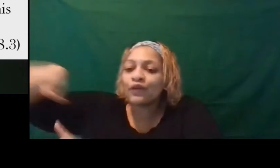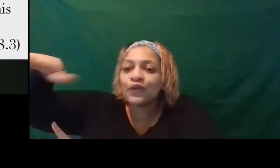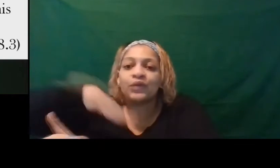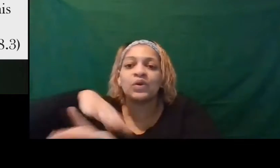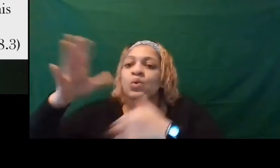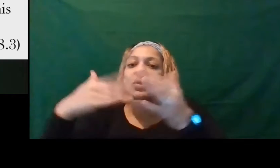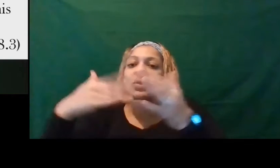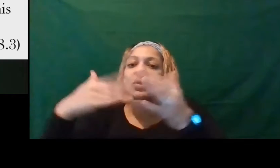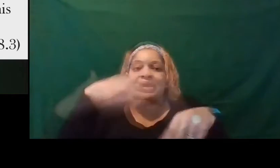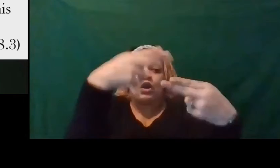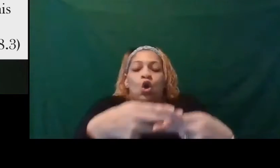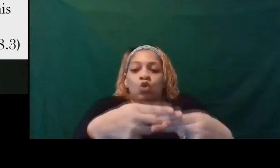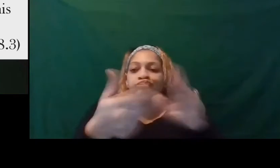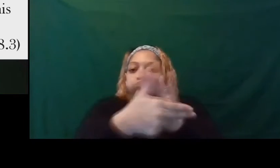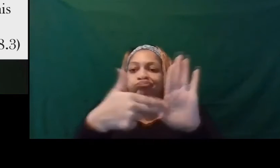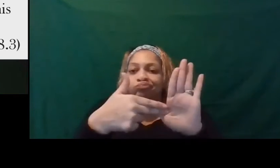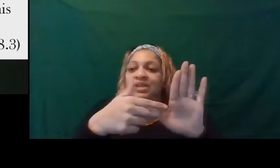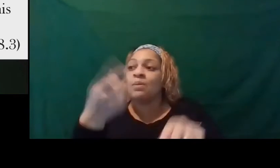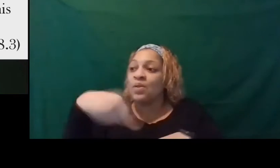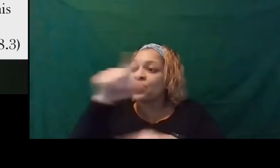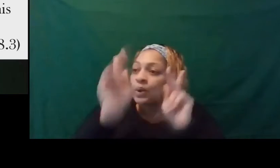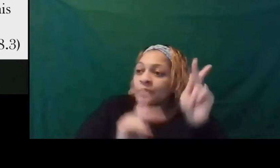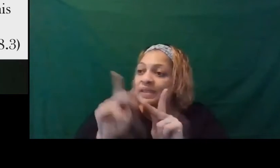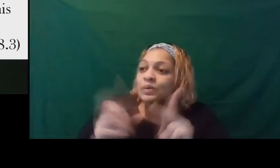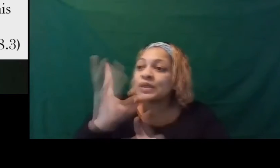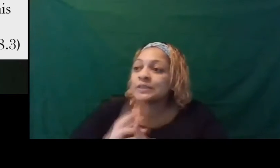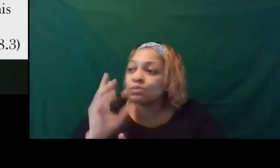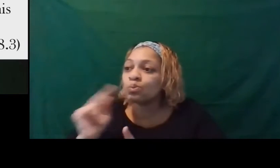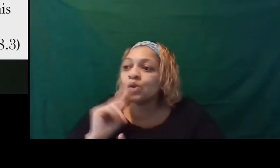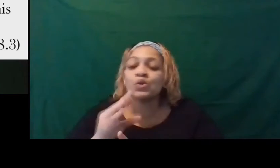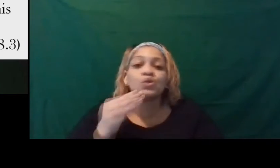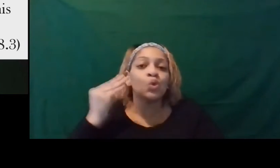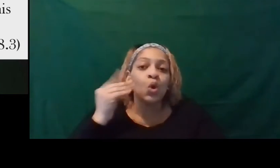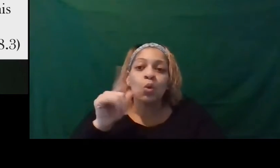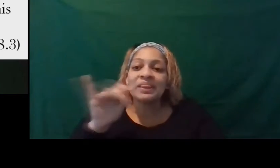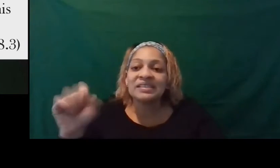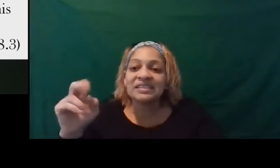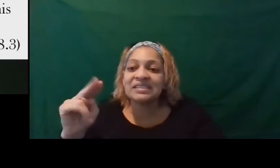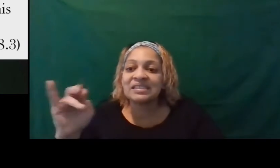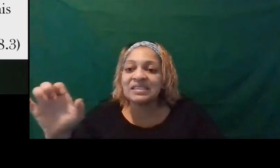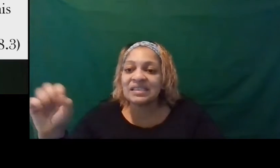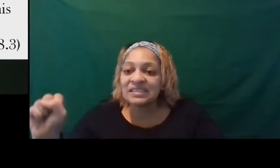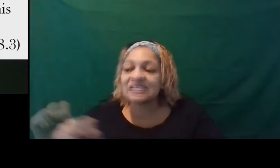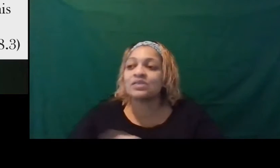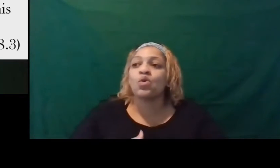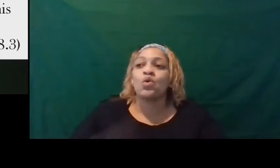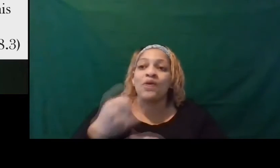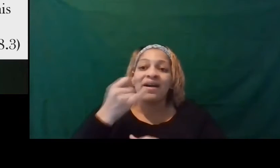them. Those people who experience homelessness, addiction,